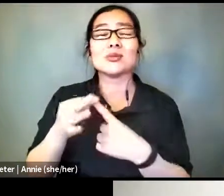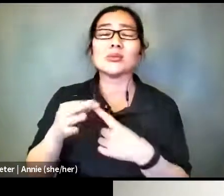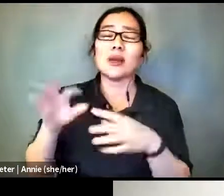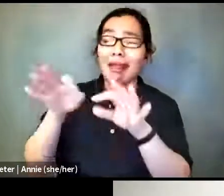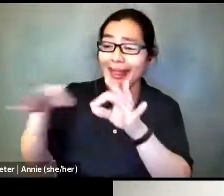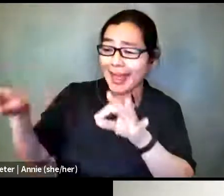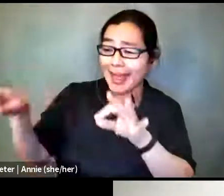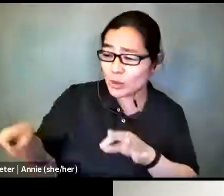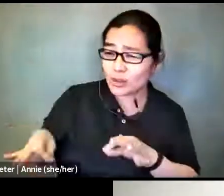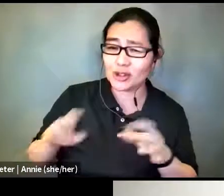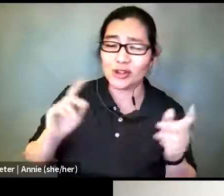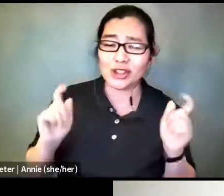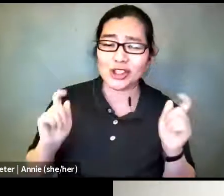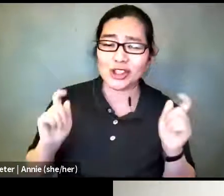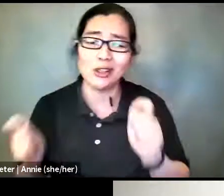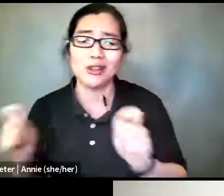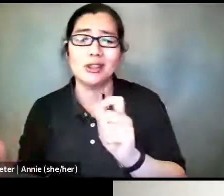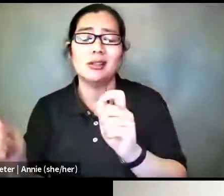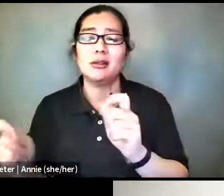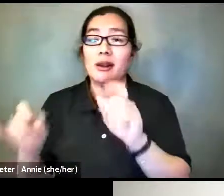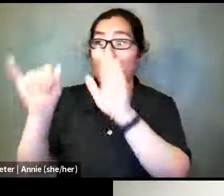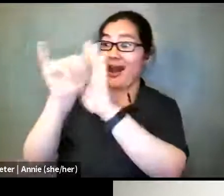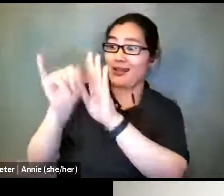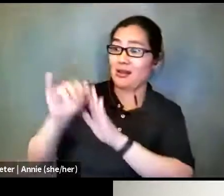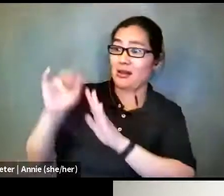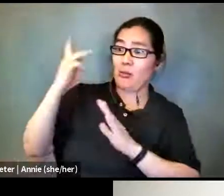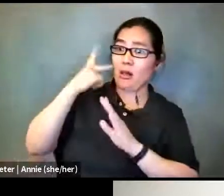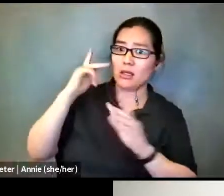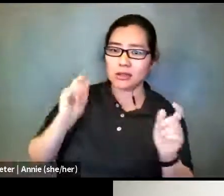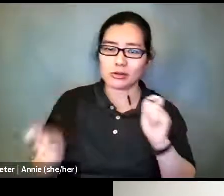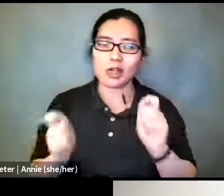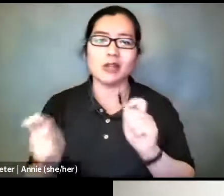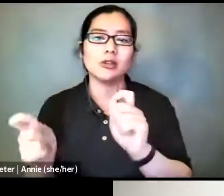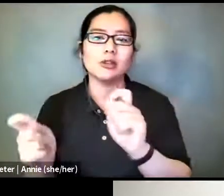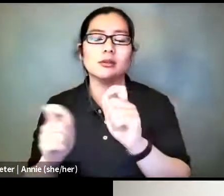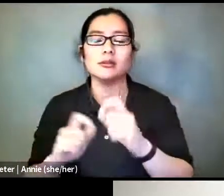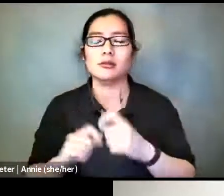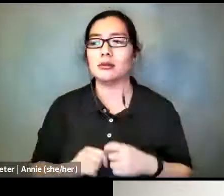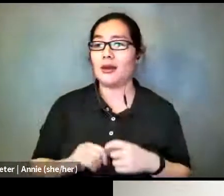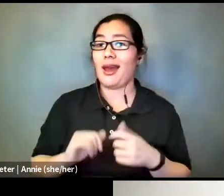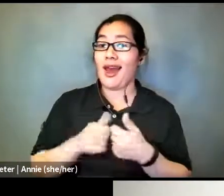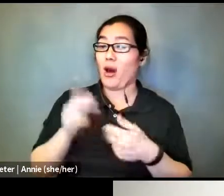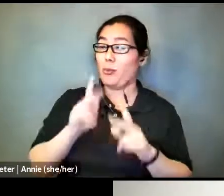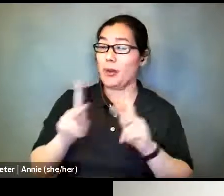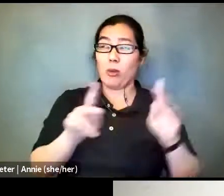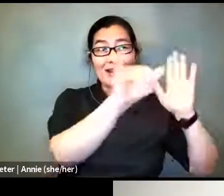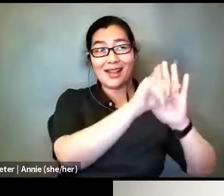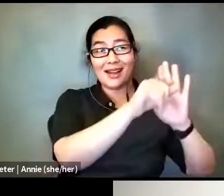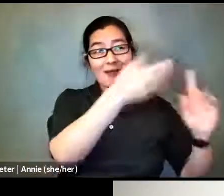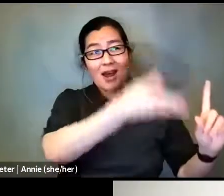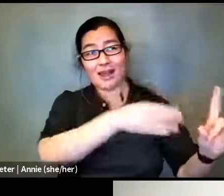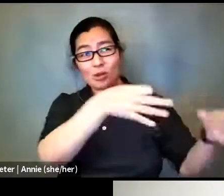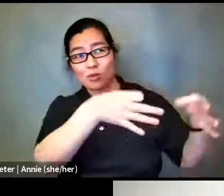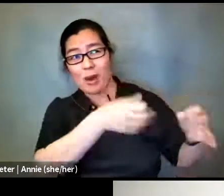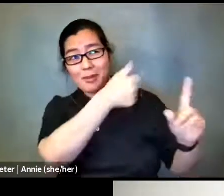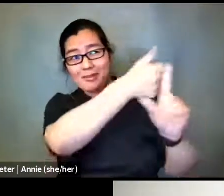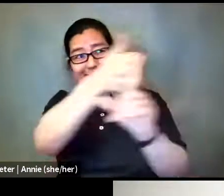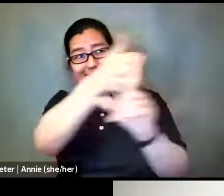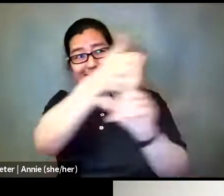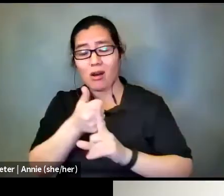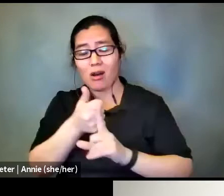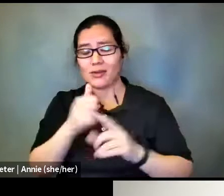identity politics and how people describe themselves is always changing. How people see themselves is